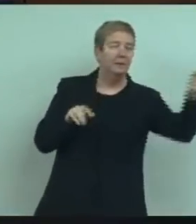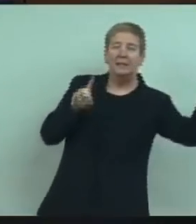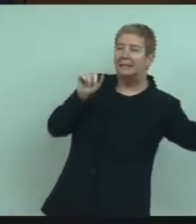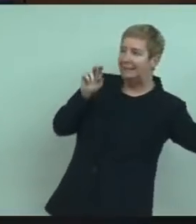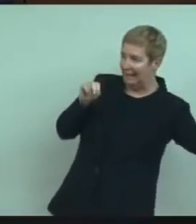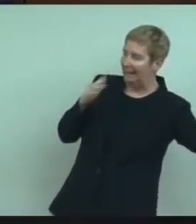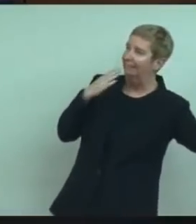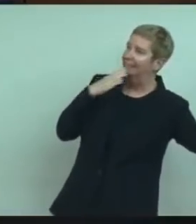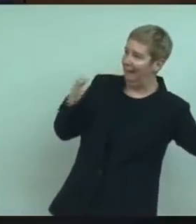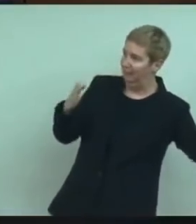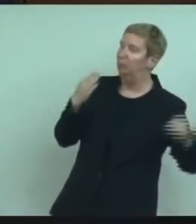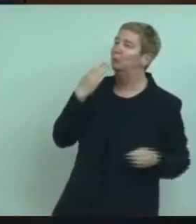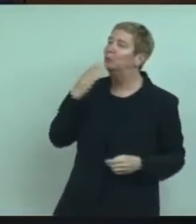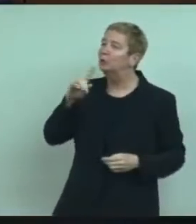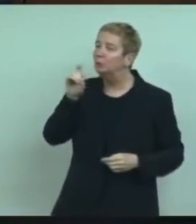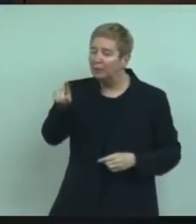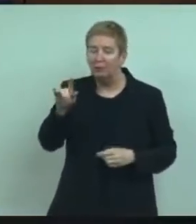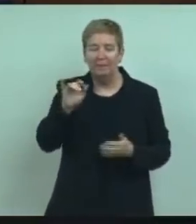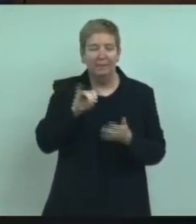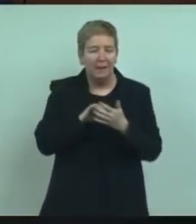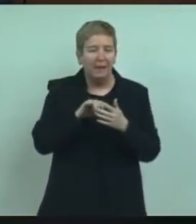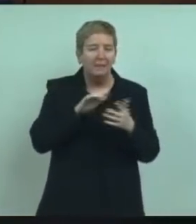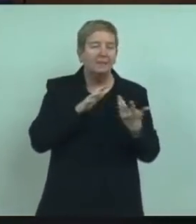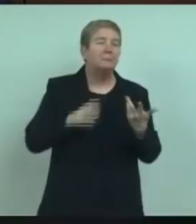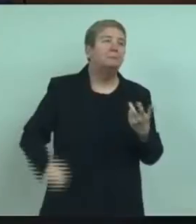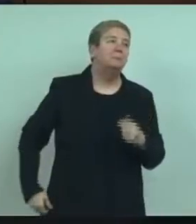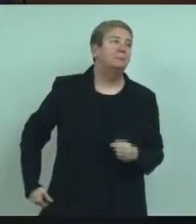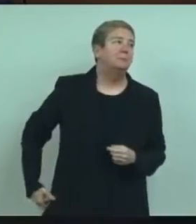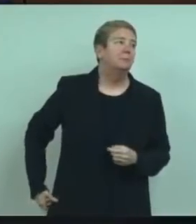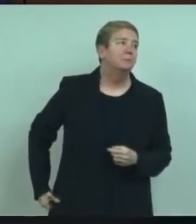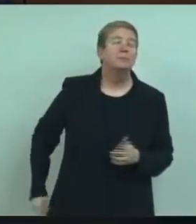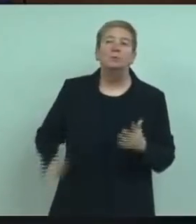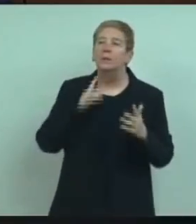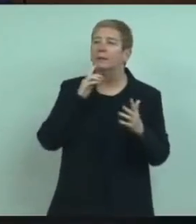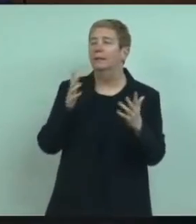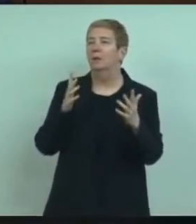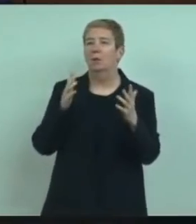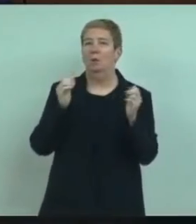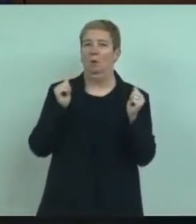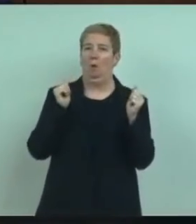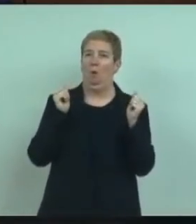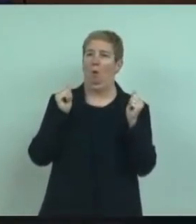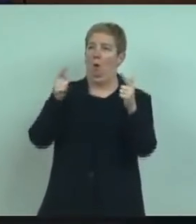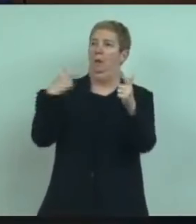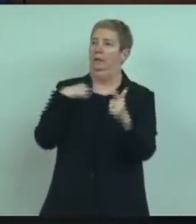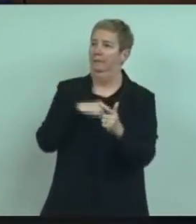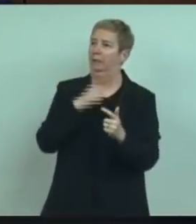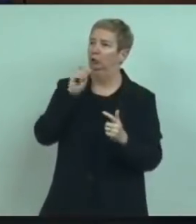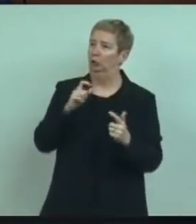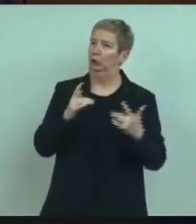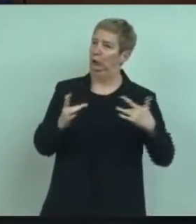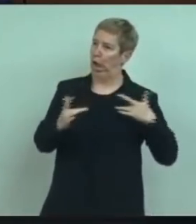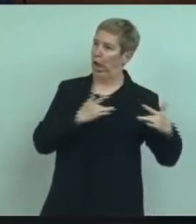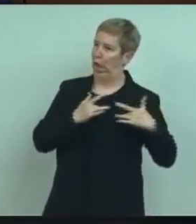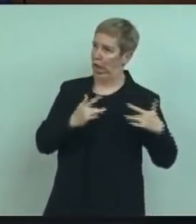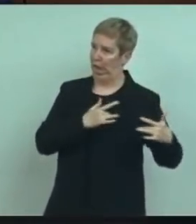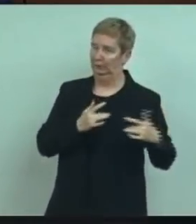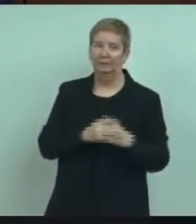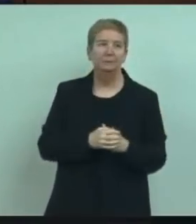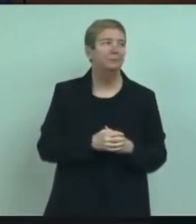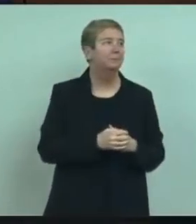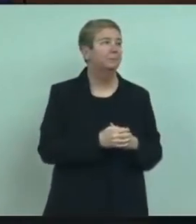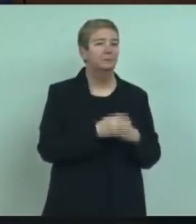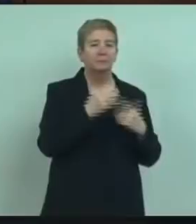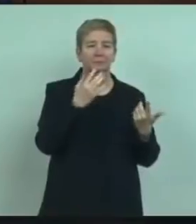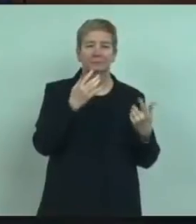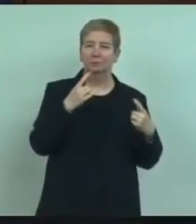for asking the question. Look, these are areas that everyone should be concerned about. Why? Closed